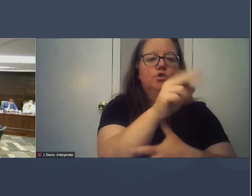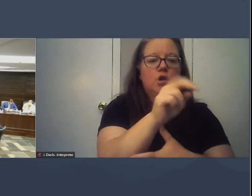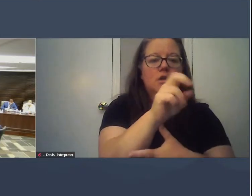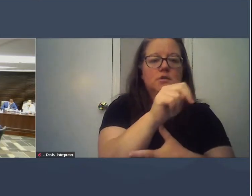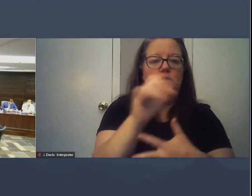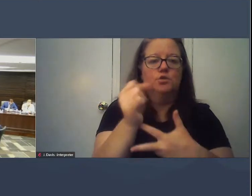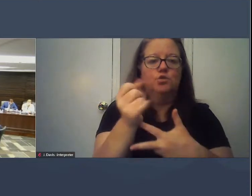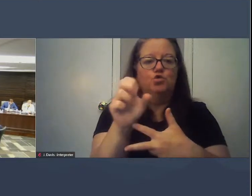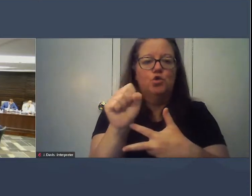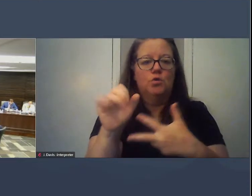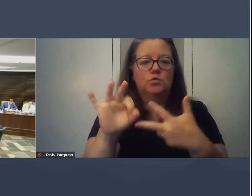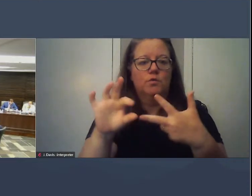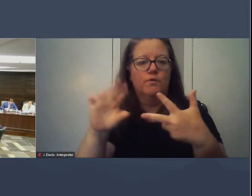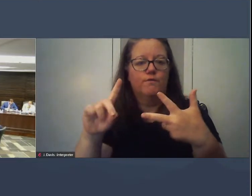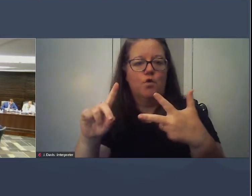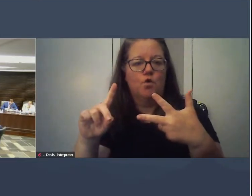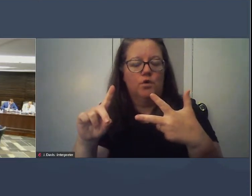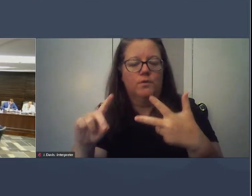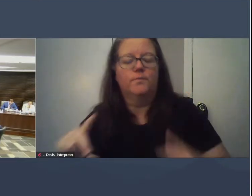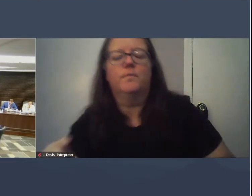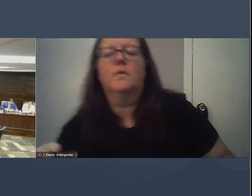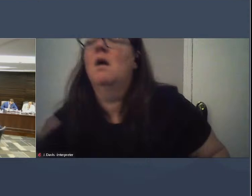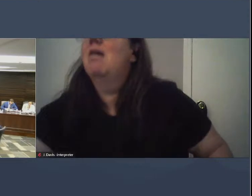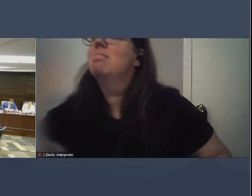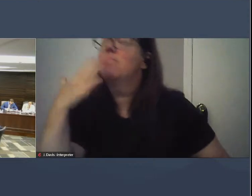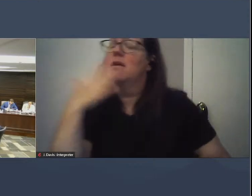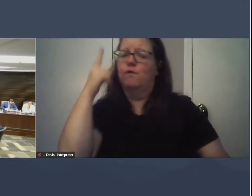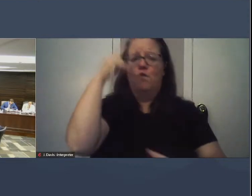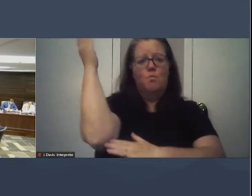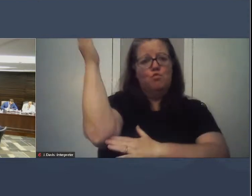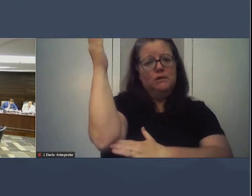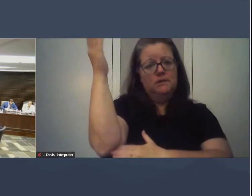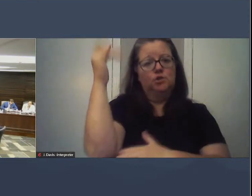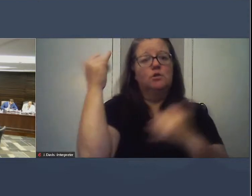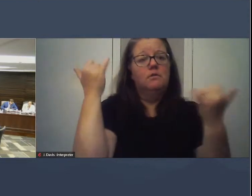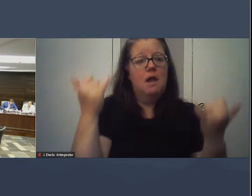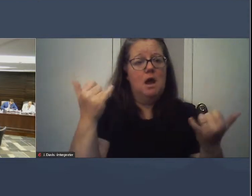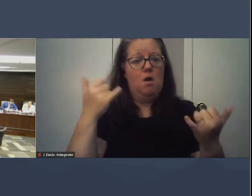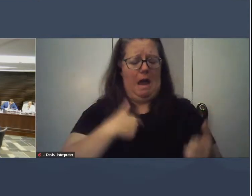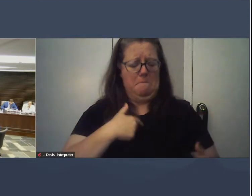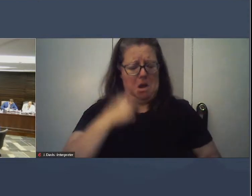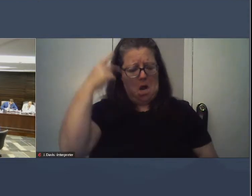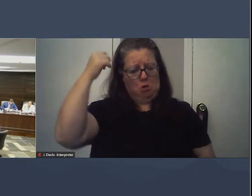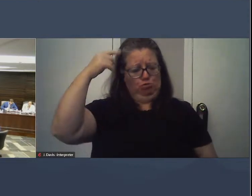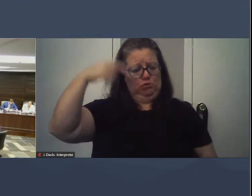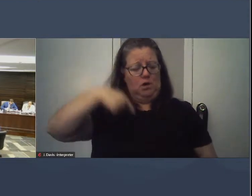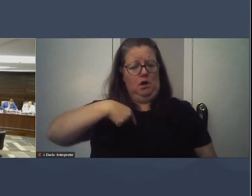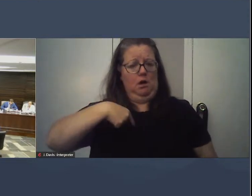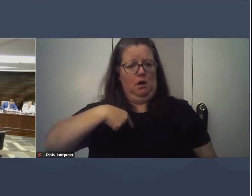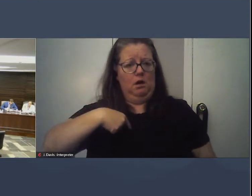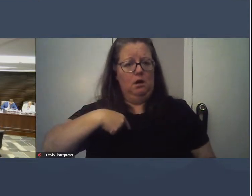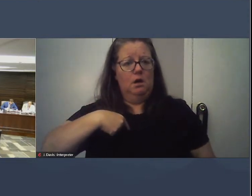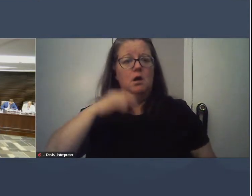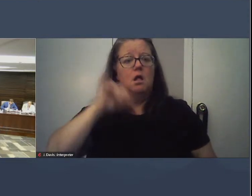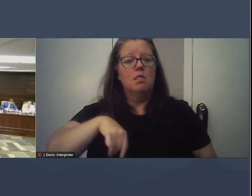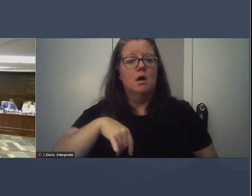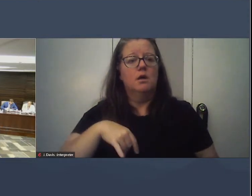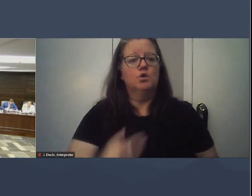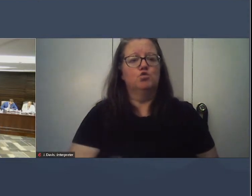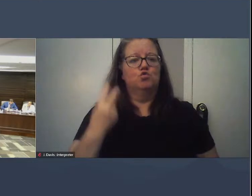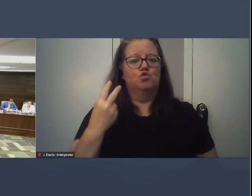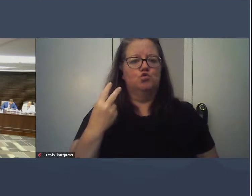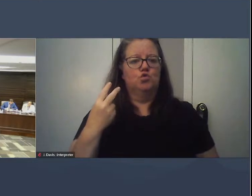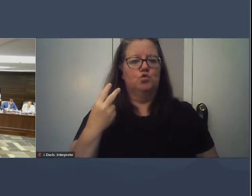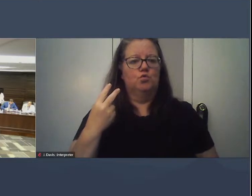Ford. Thank you so much. Thank you for the presentation. What I'm understanding is there will be actually 2 products that